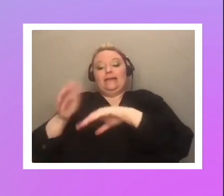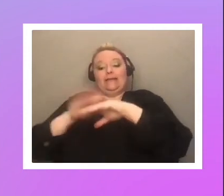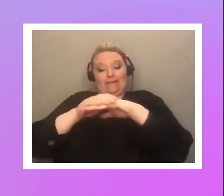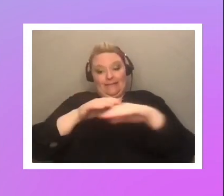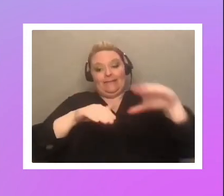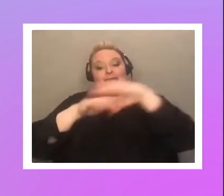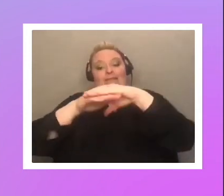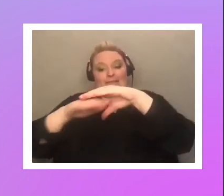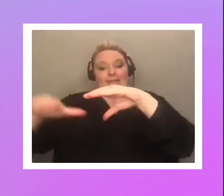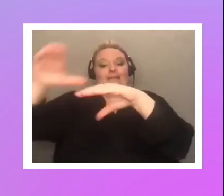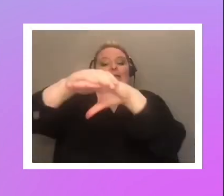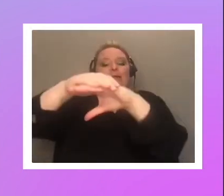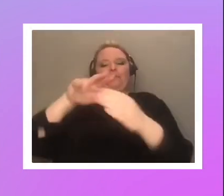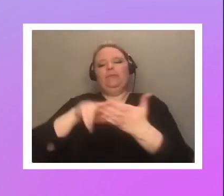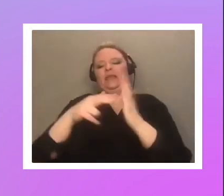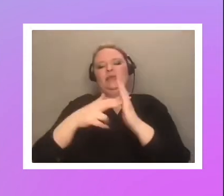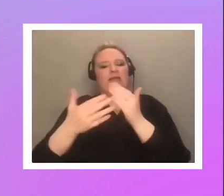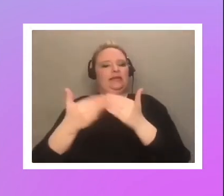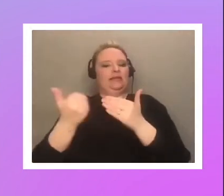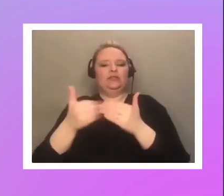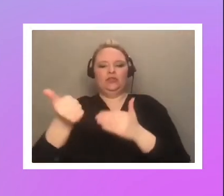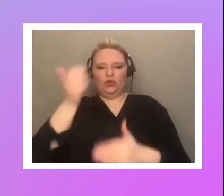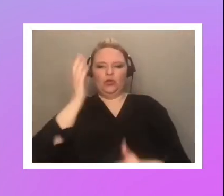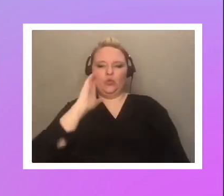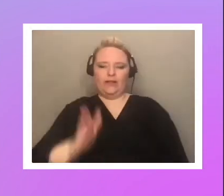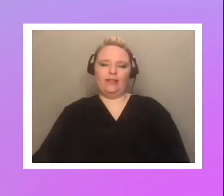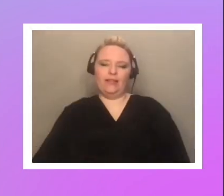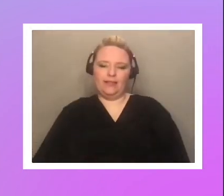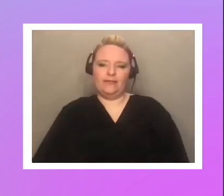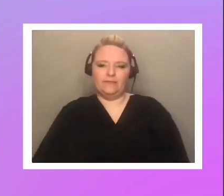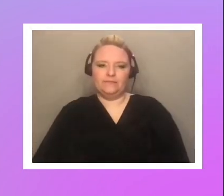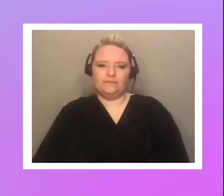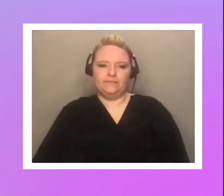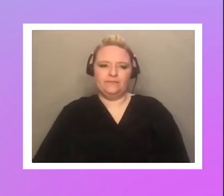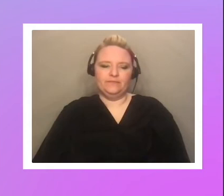going to make it so much easier for them.